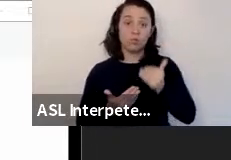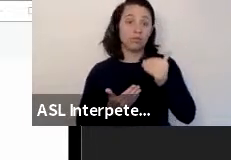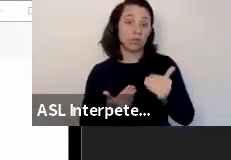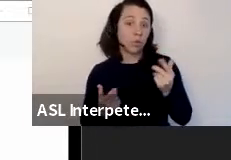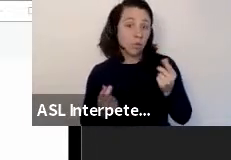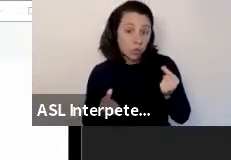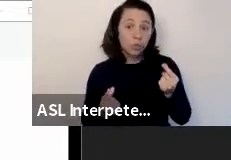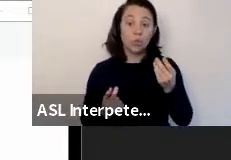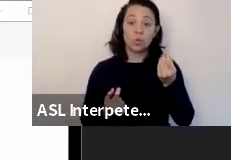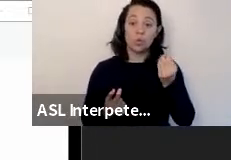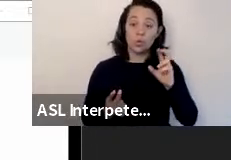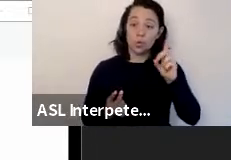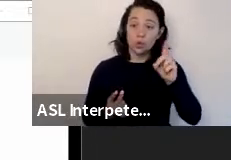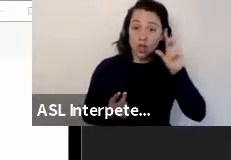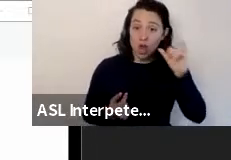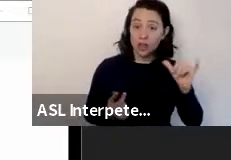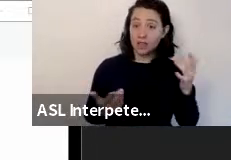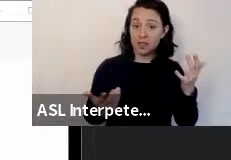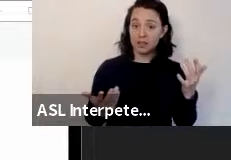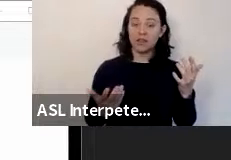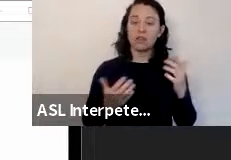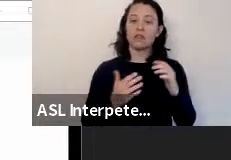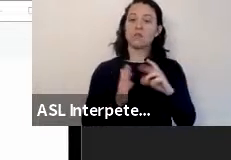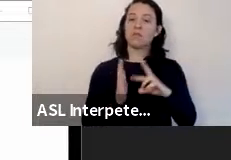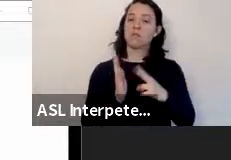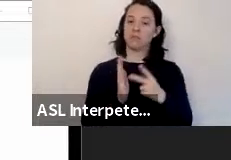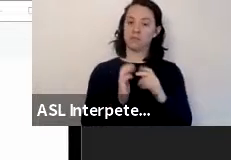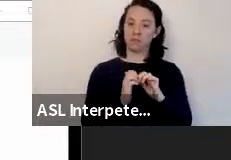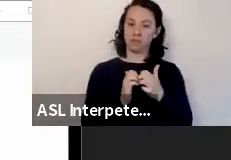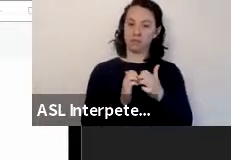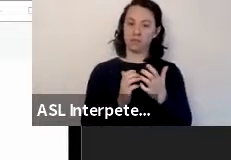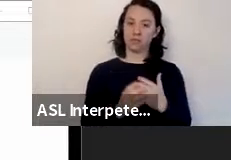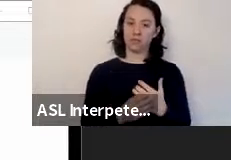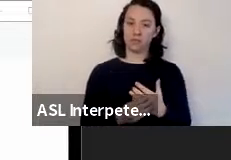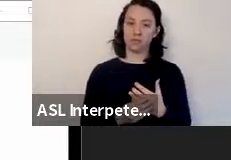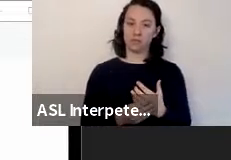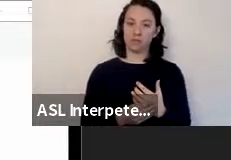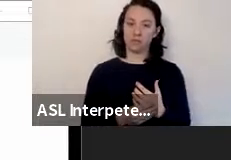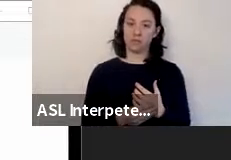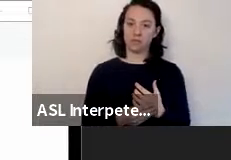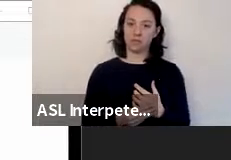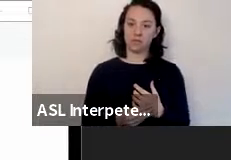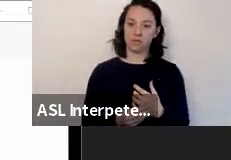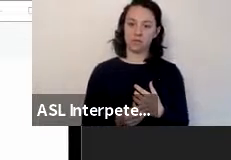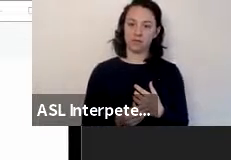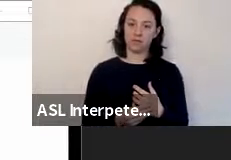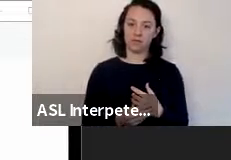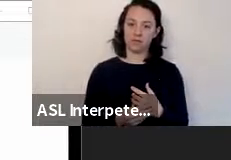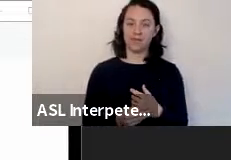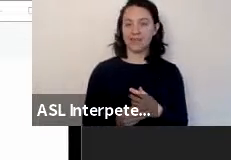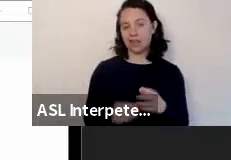want me to take a stab at it. How will we, that's not actually a good thing to say. To me,